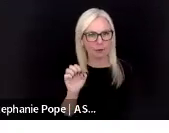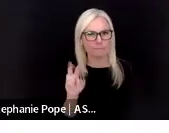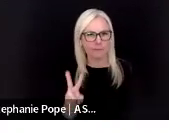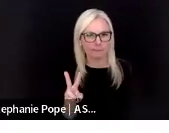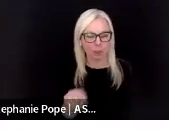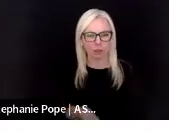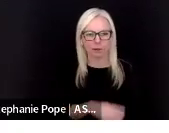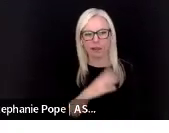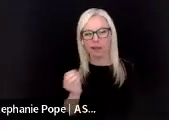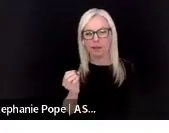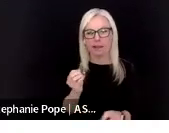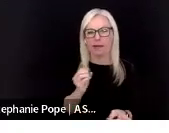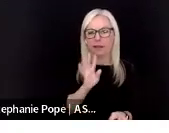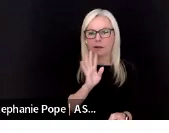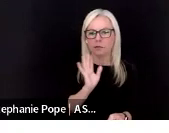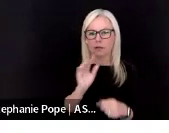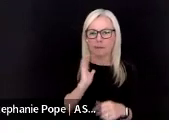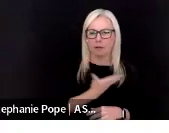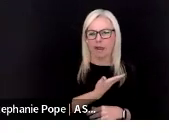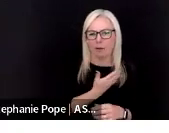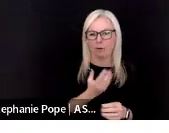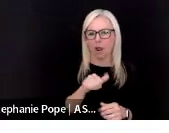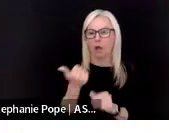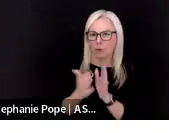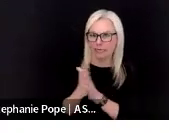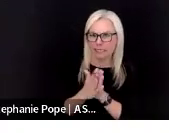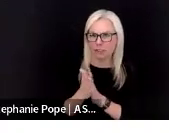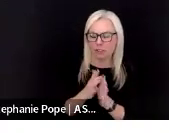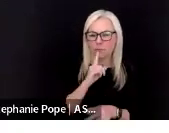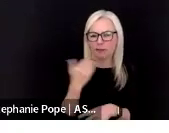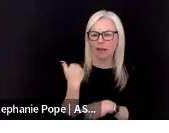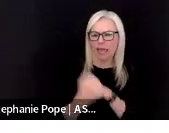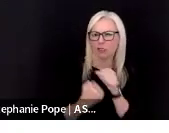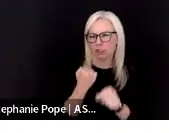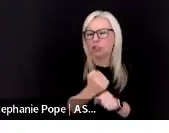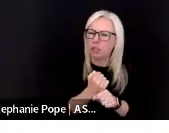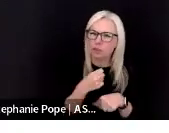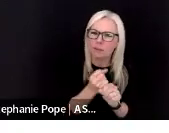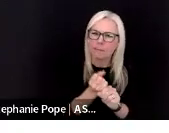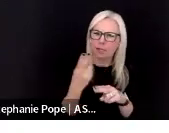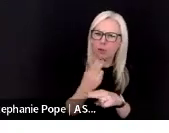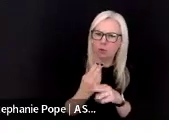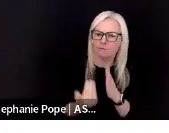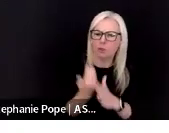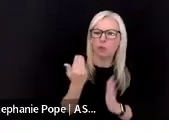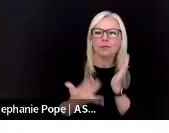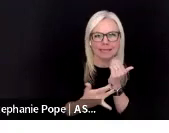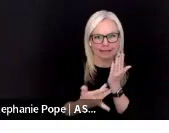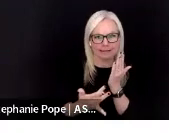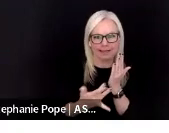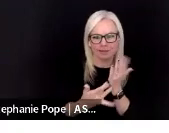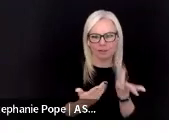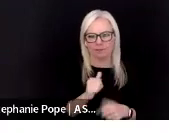bit about an initiative that we took on over the past year, really, which was to make use of some new technology, which I guess it's not